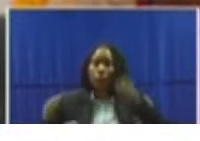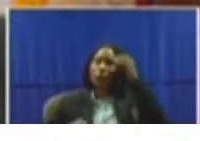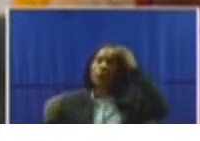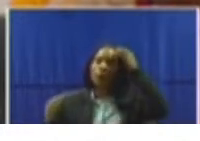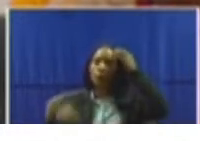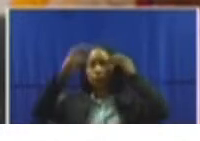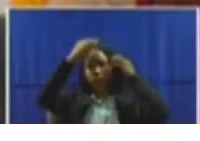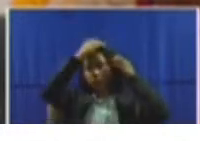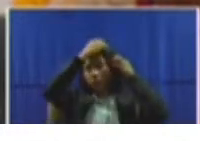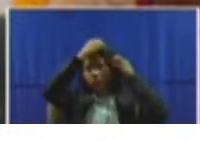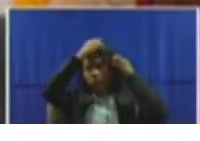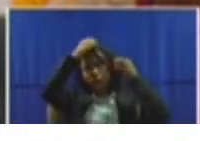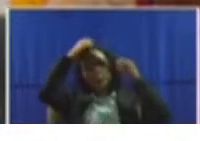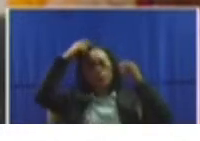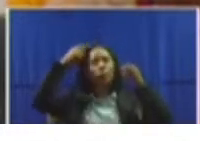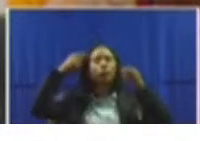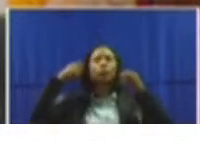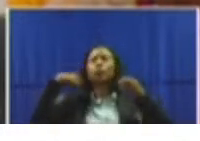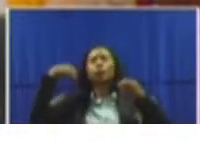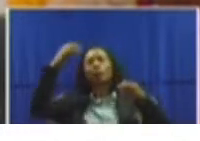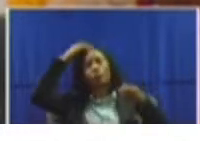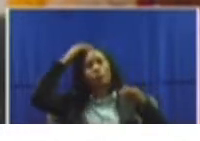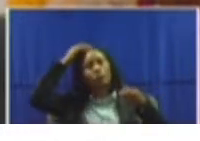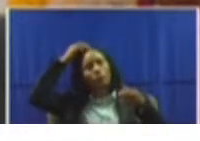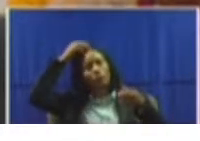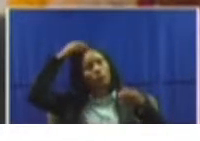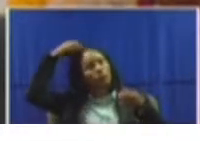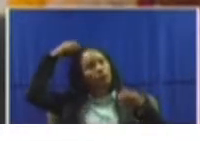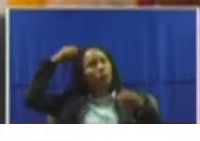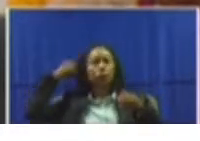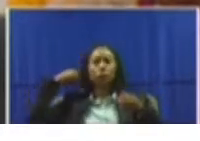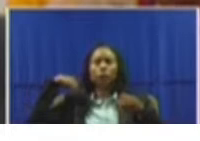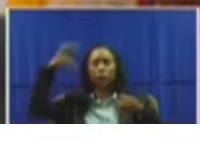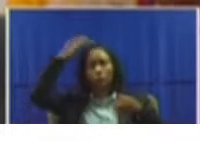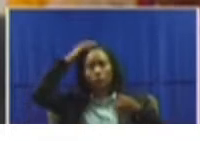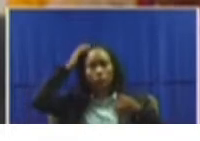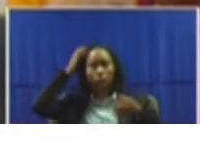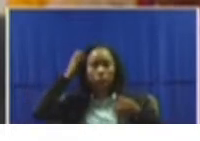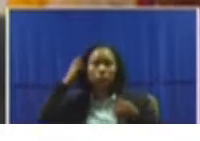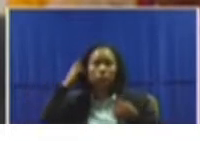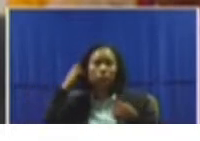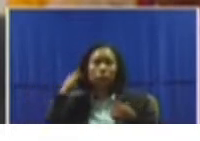sithebeni ibe ngungqika nongena mntu wawo.